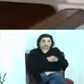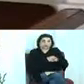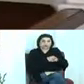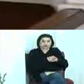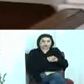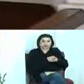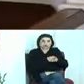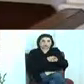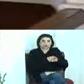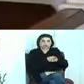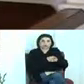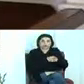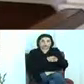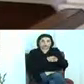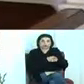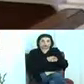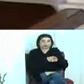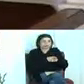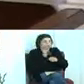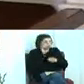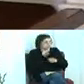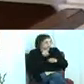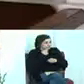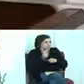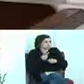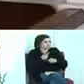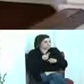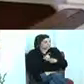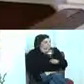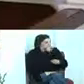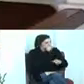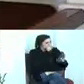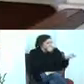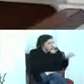I would say the chickens were involved,